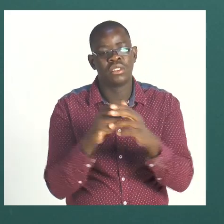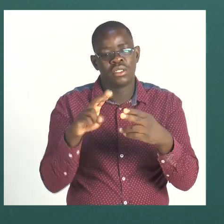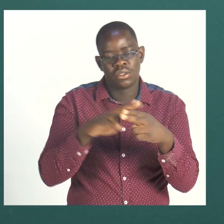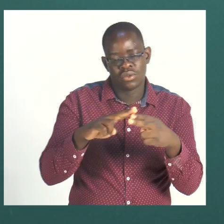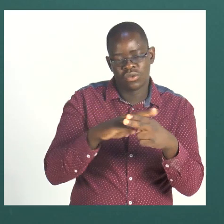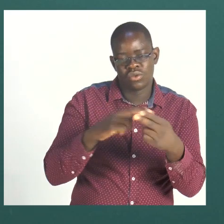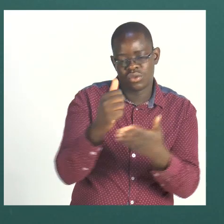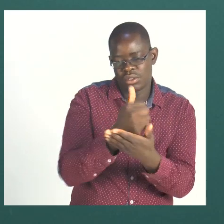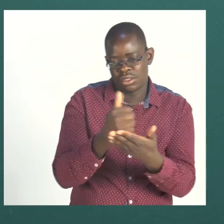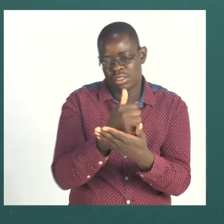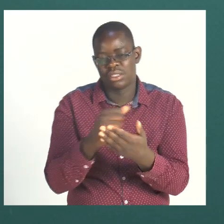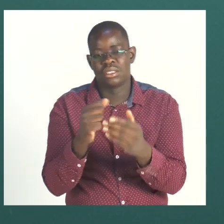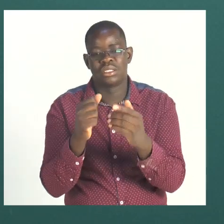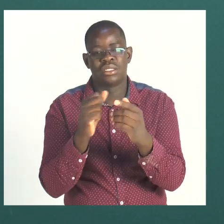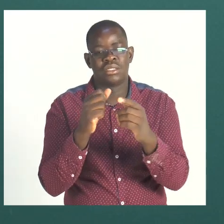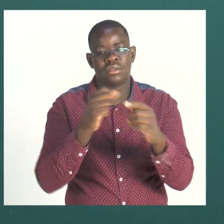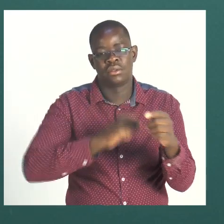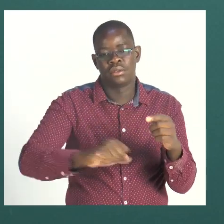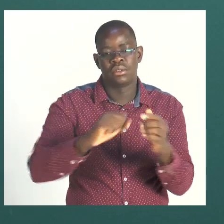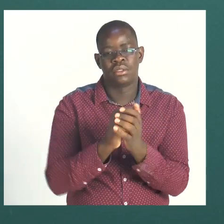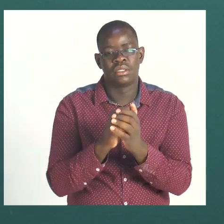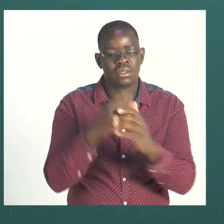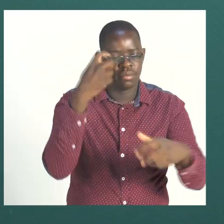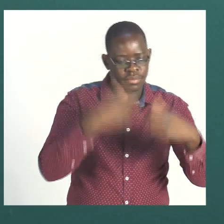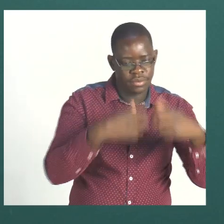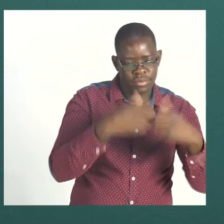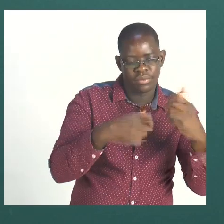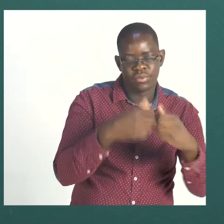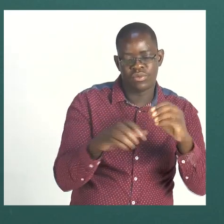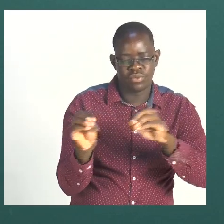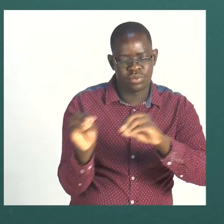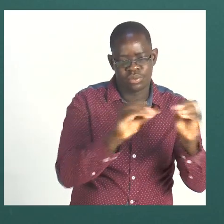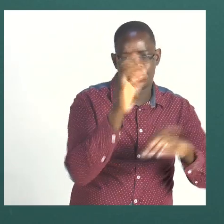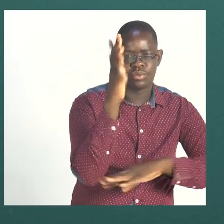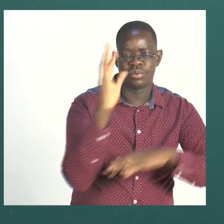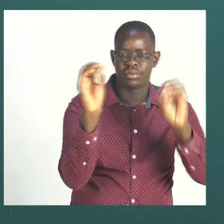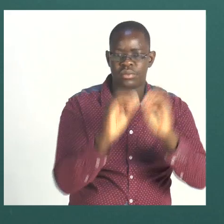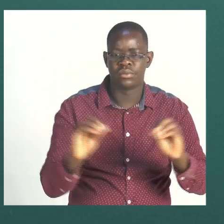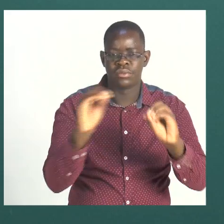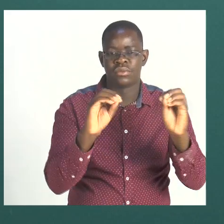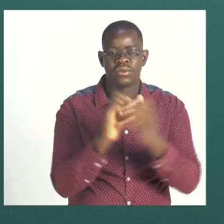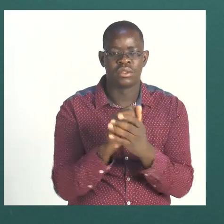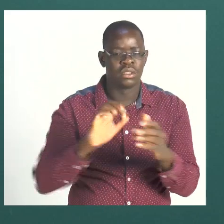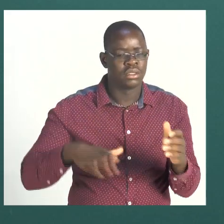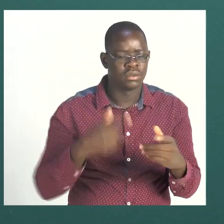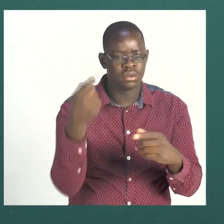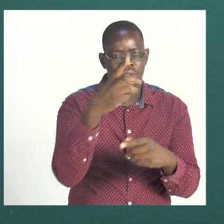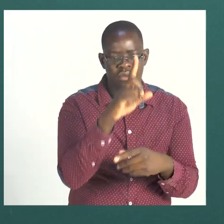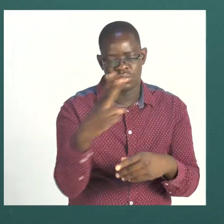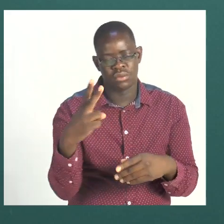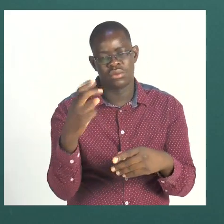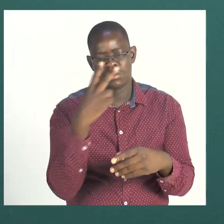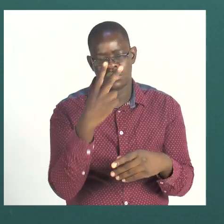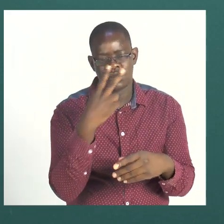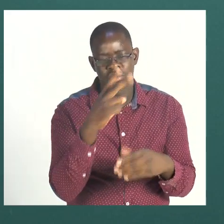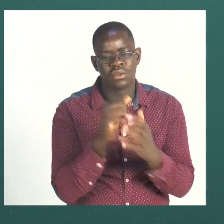reclaim land. We'll also talk about the effects of deforestation. We would like our grade 12 learners who are watching